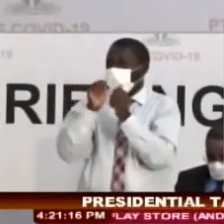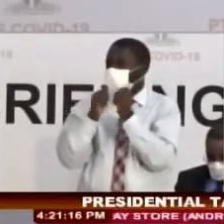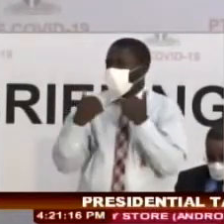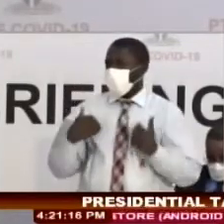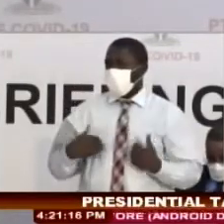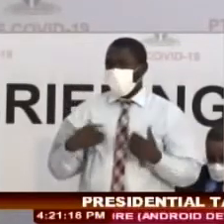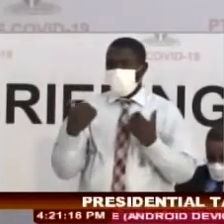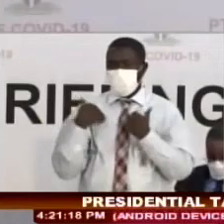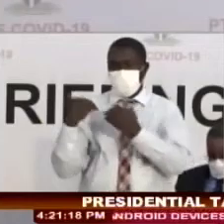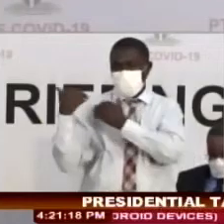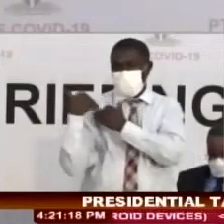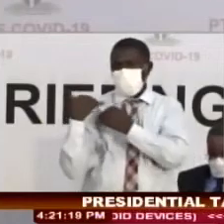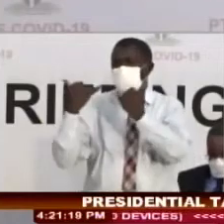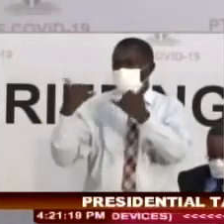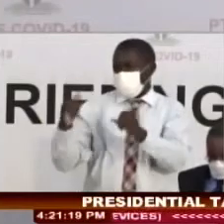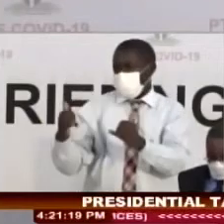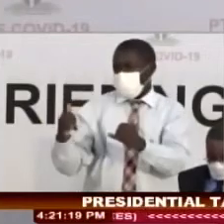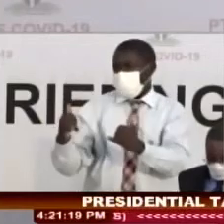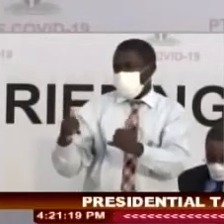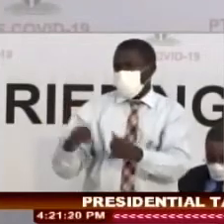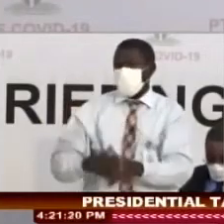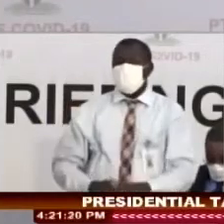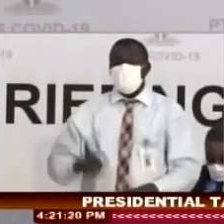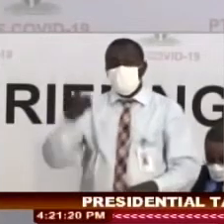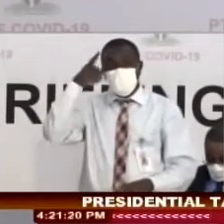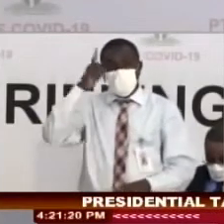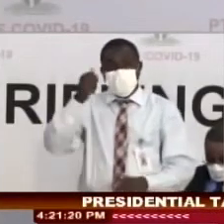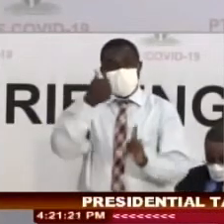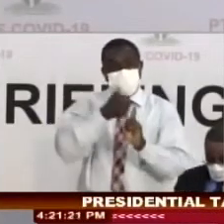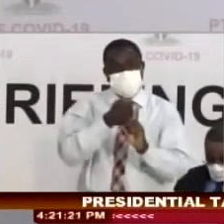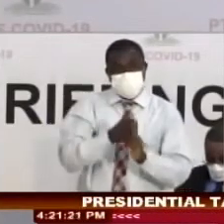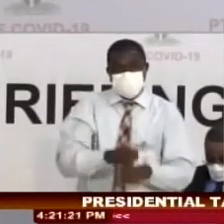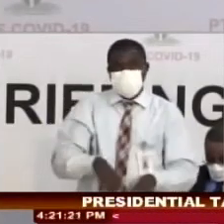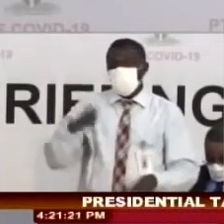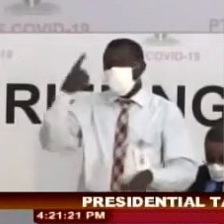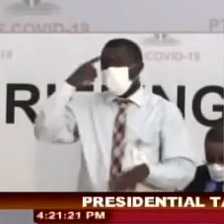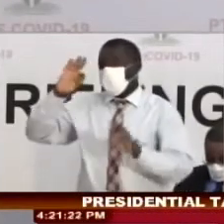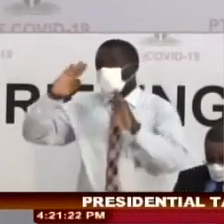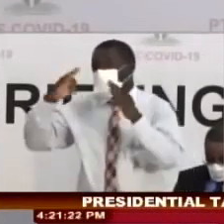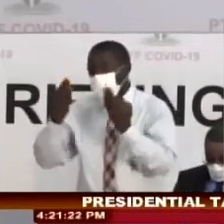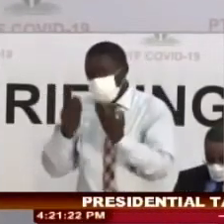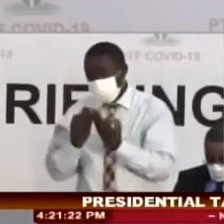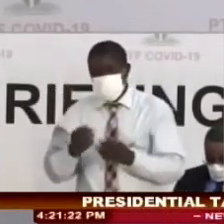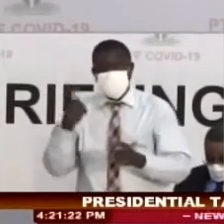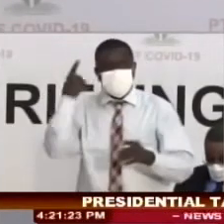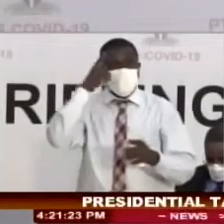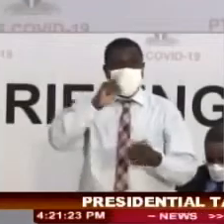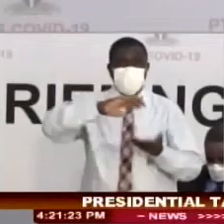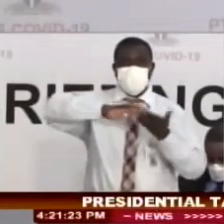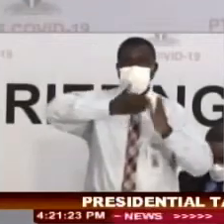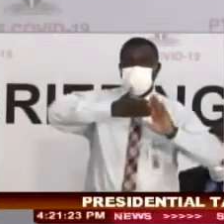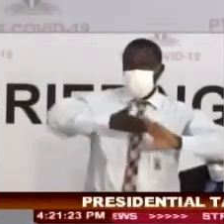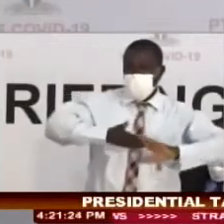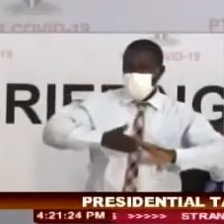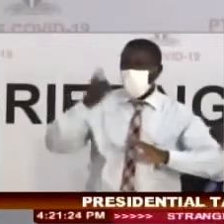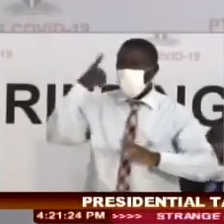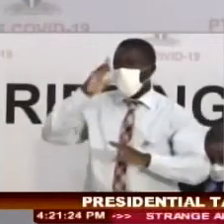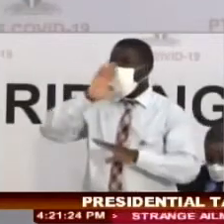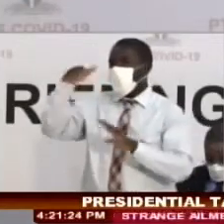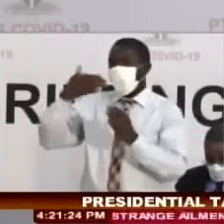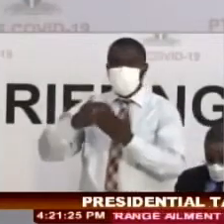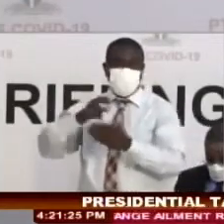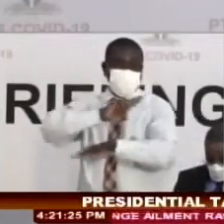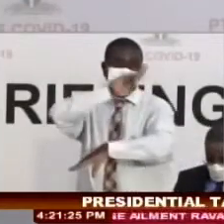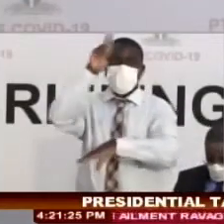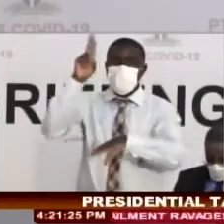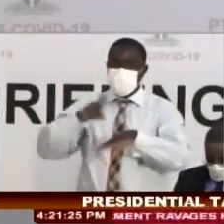to play for self, for family, for community, for the nation, and